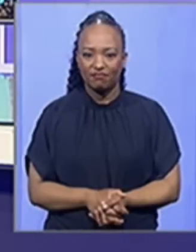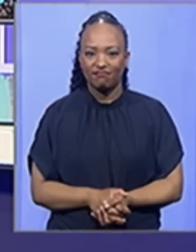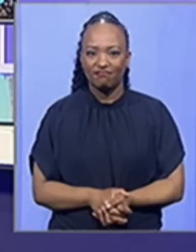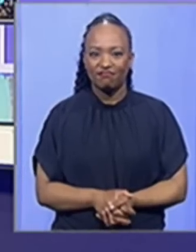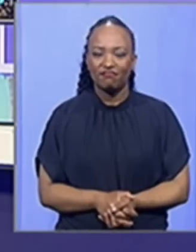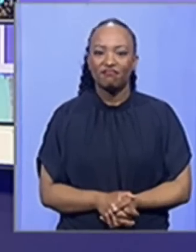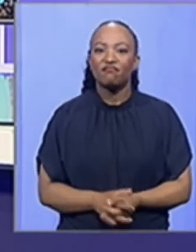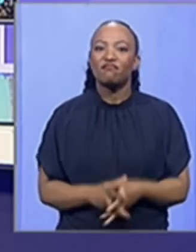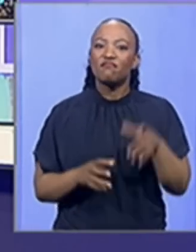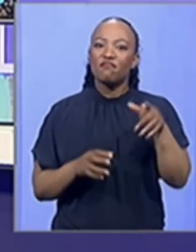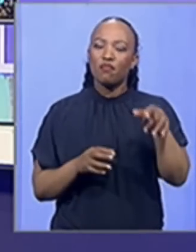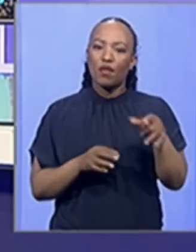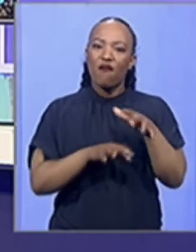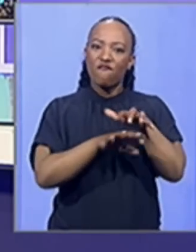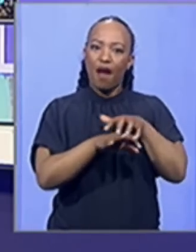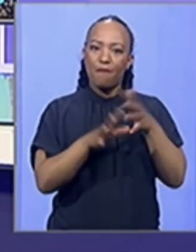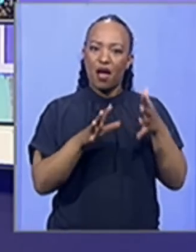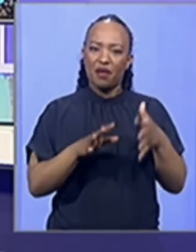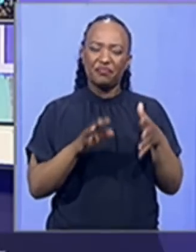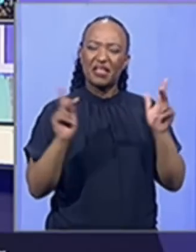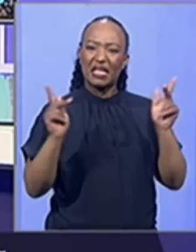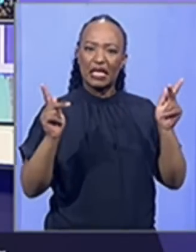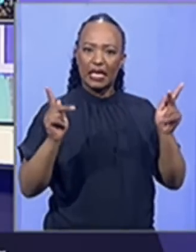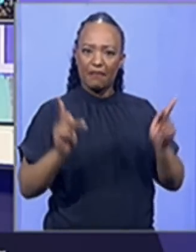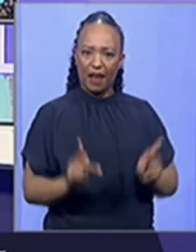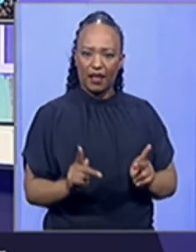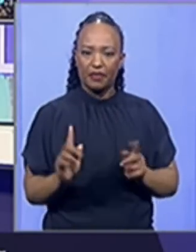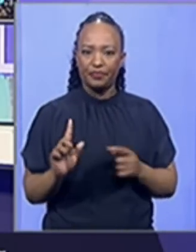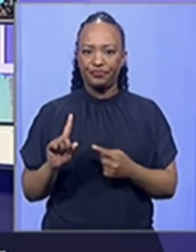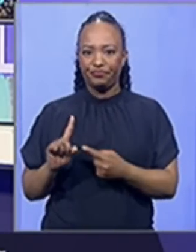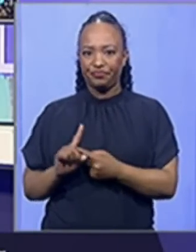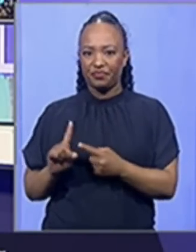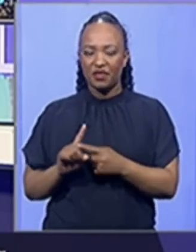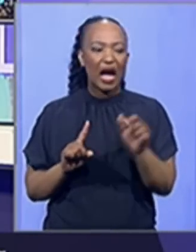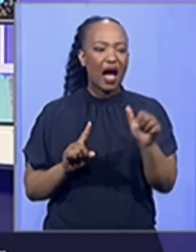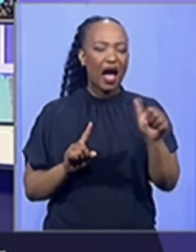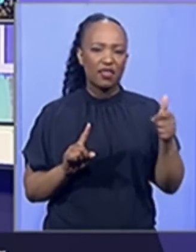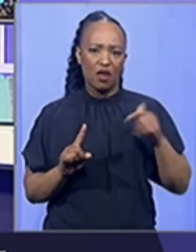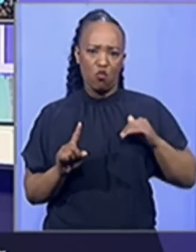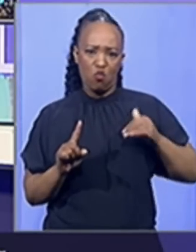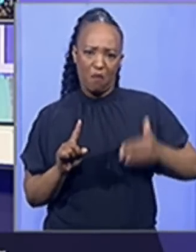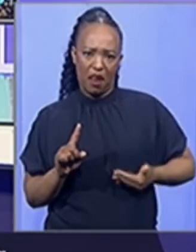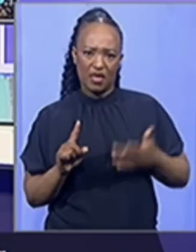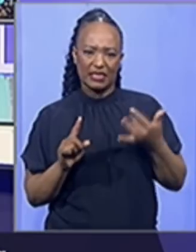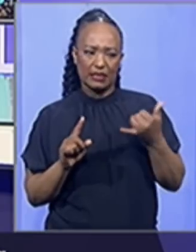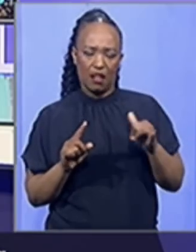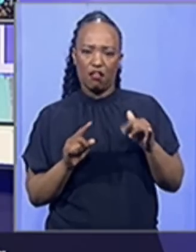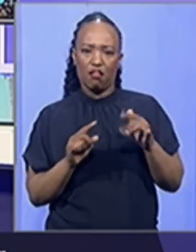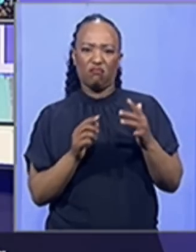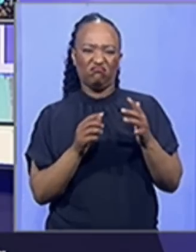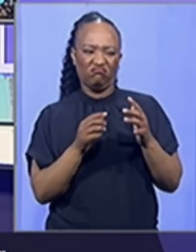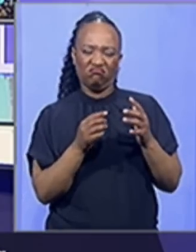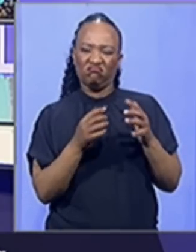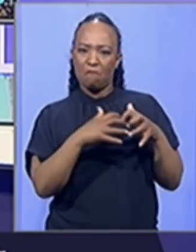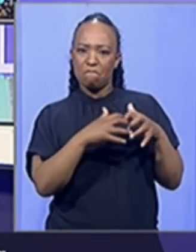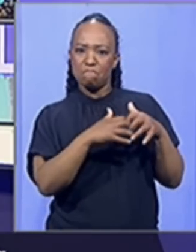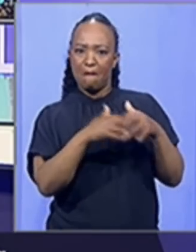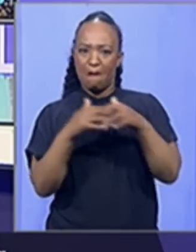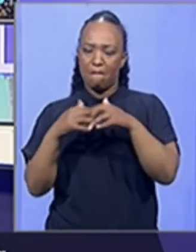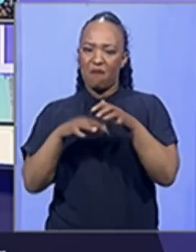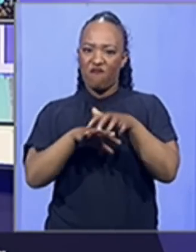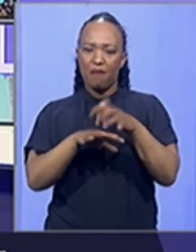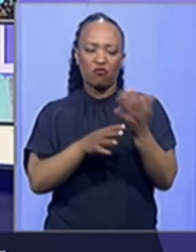Mokgwebi wa toropo ya Kimberley o buletse bagwebi bao ba santseng ba ikaga ba basadi dikgoro ka go ba neela tšhono ya go